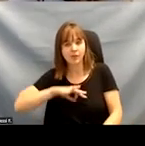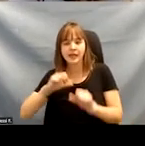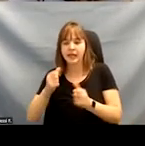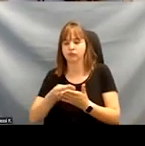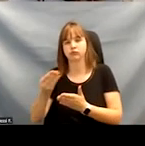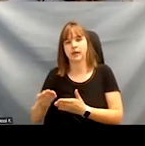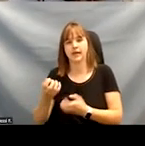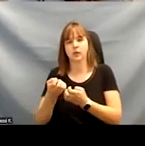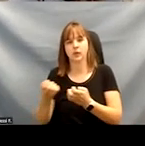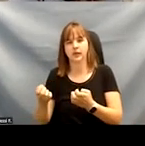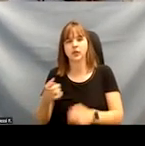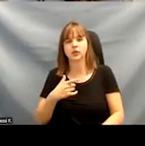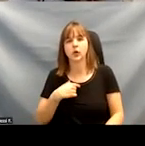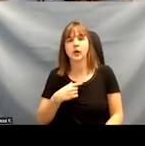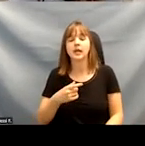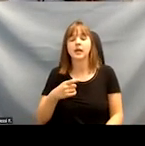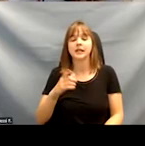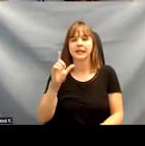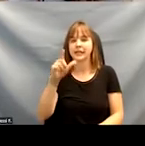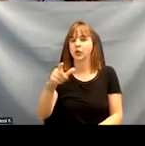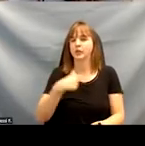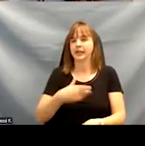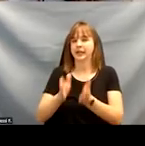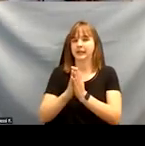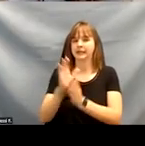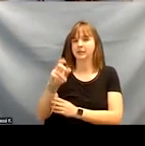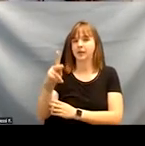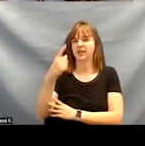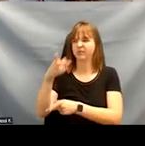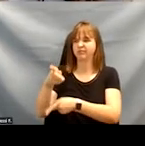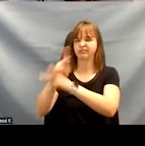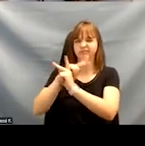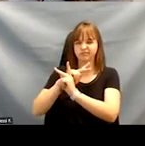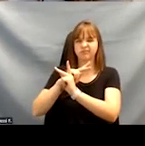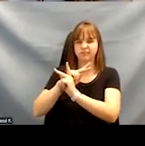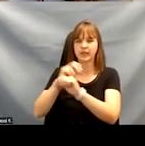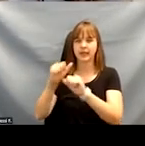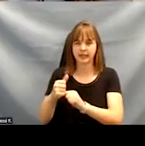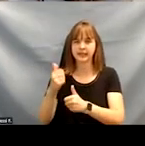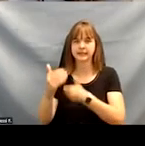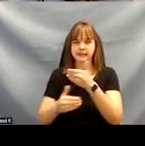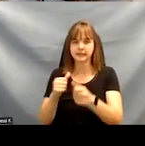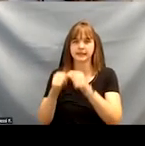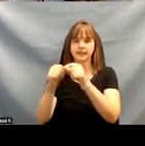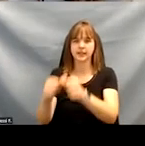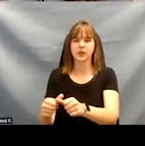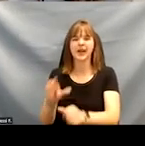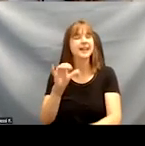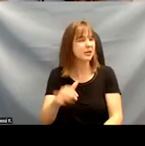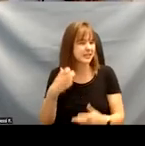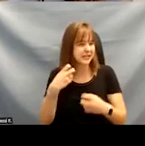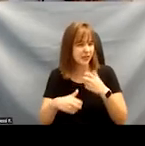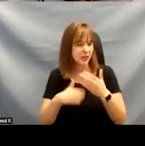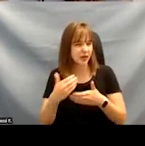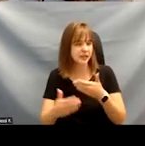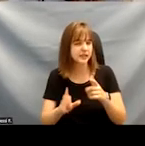infrastructure to be able to sell. Which was a little bit of a tricky process, but we were